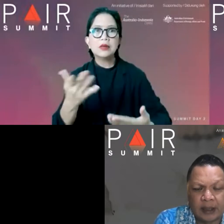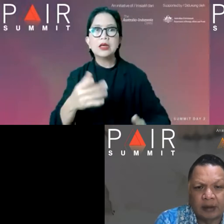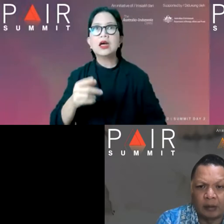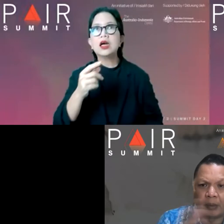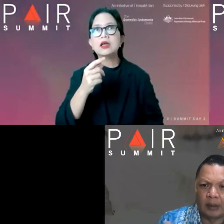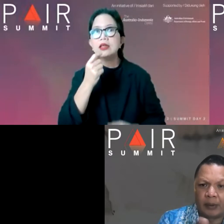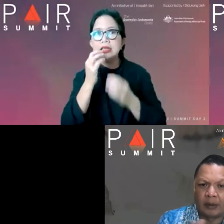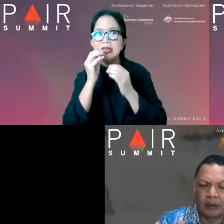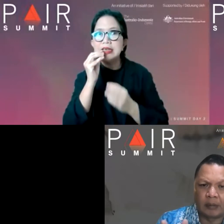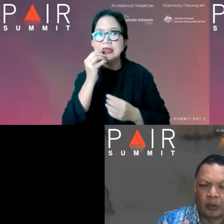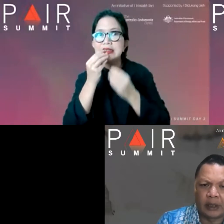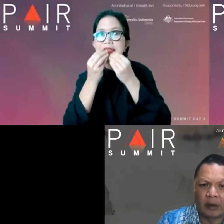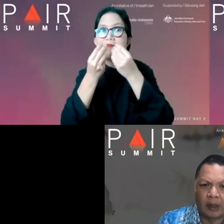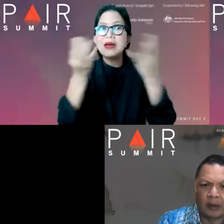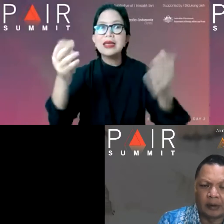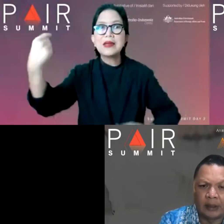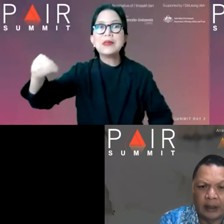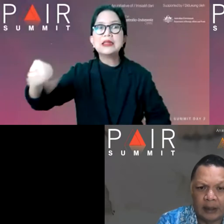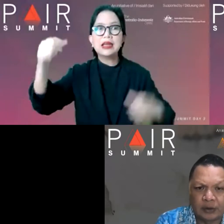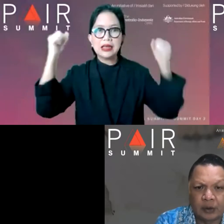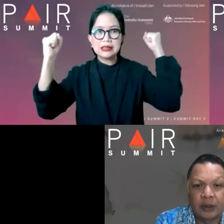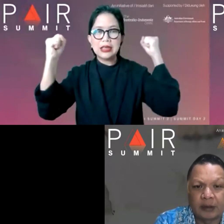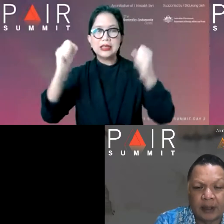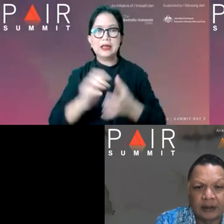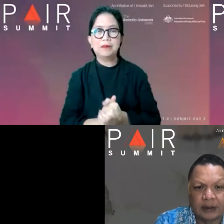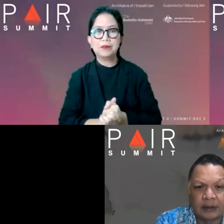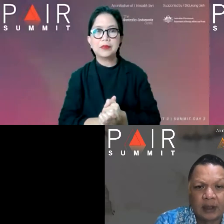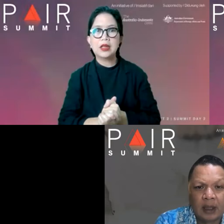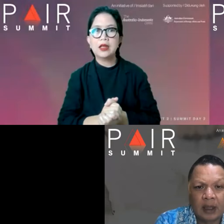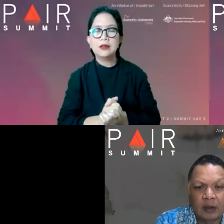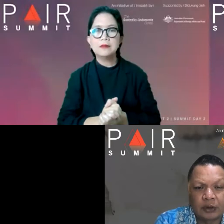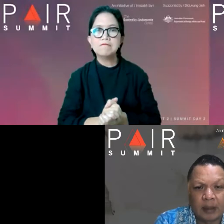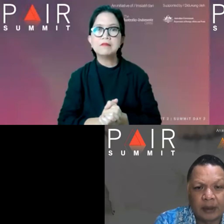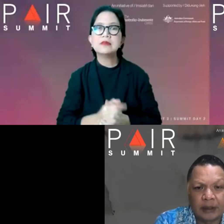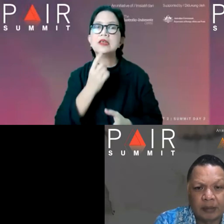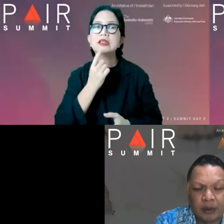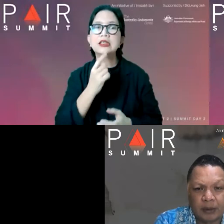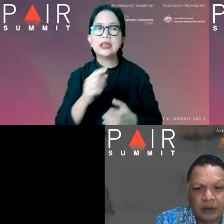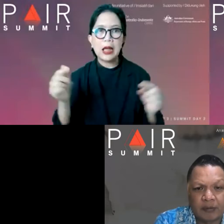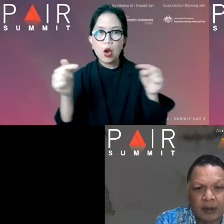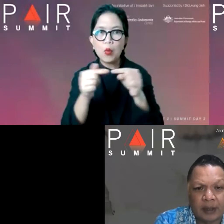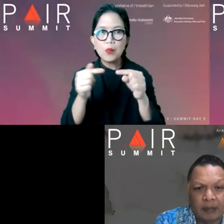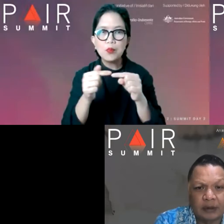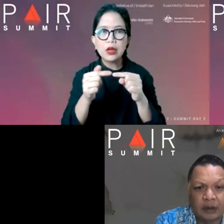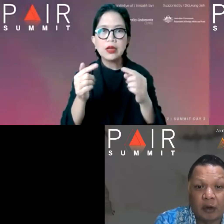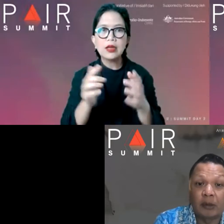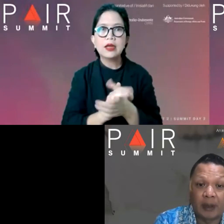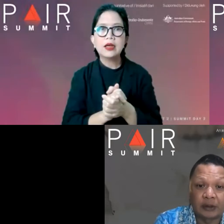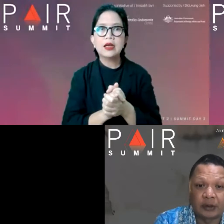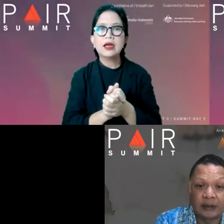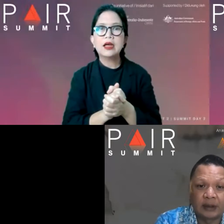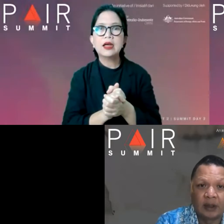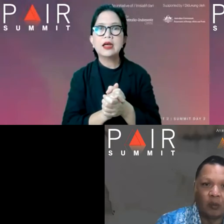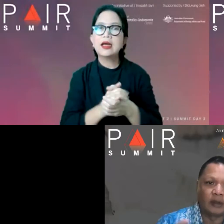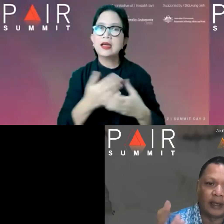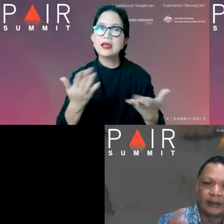earlier, that working around the social interventions, close collaboration between Ministry of Health and Ministry of Home Affairs.